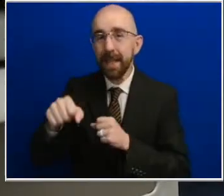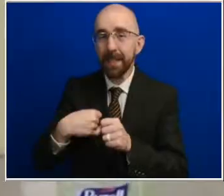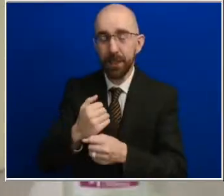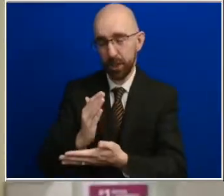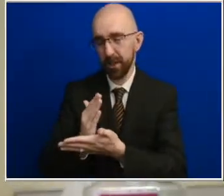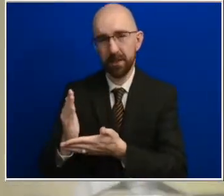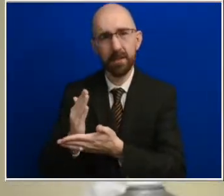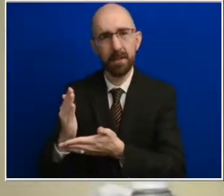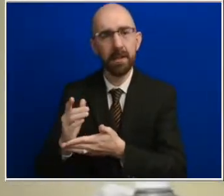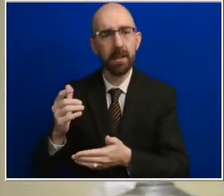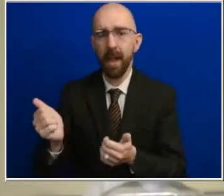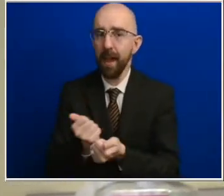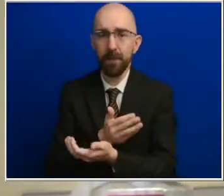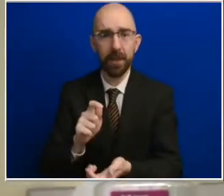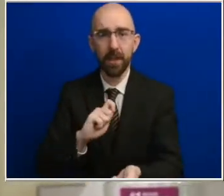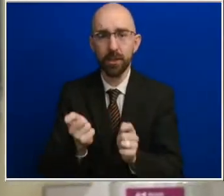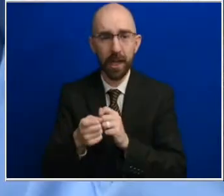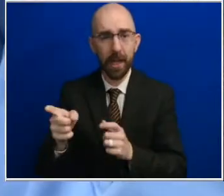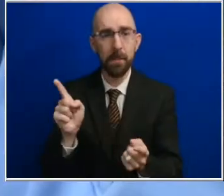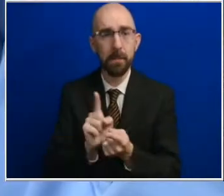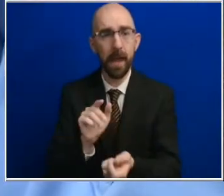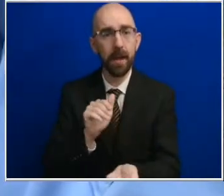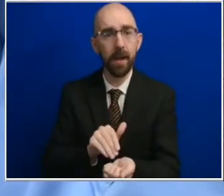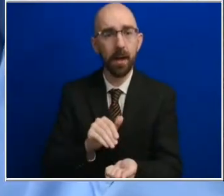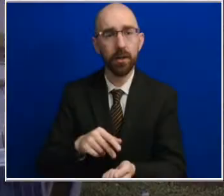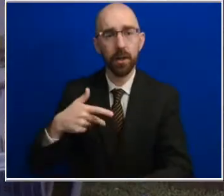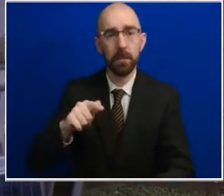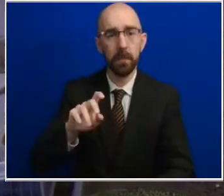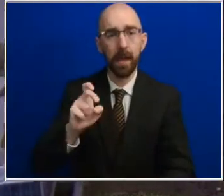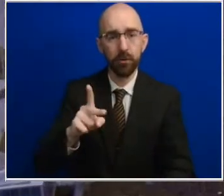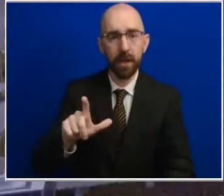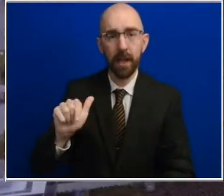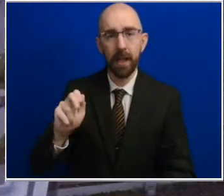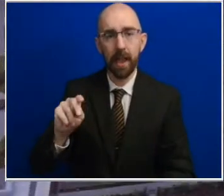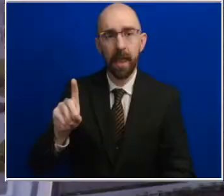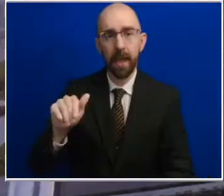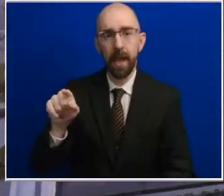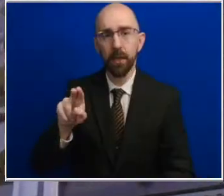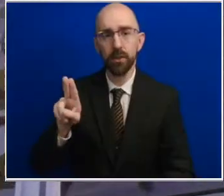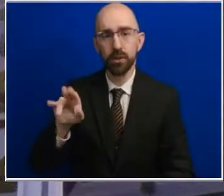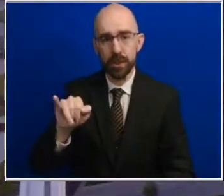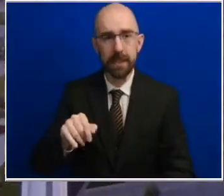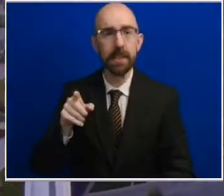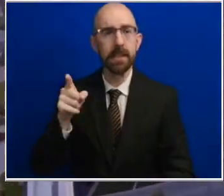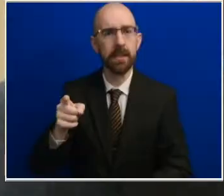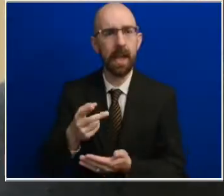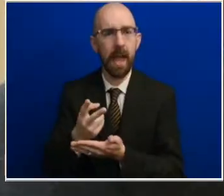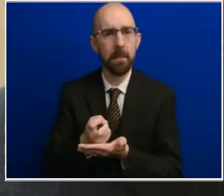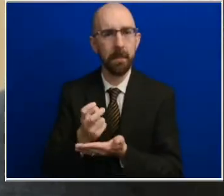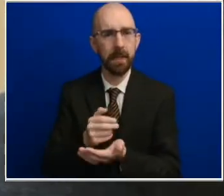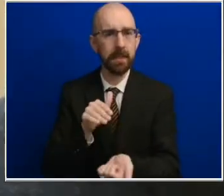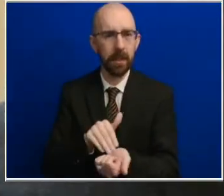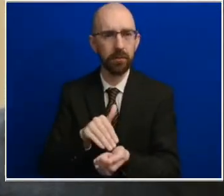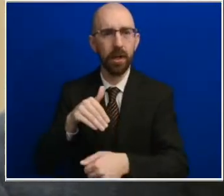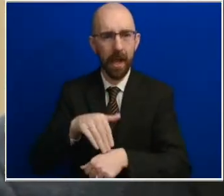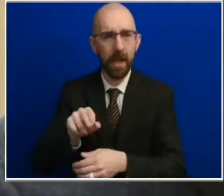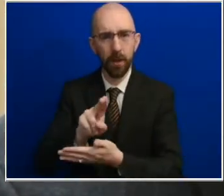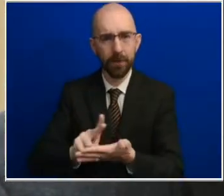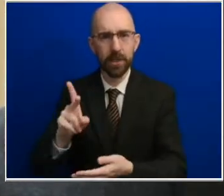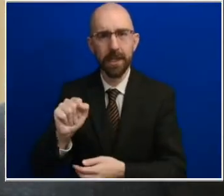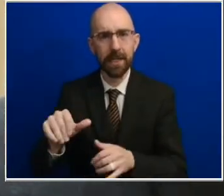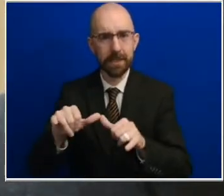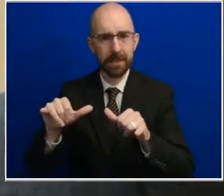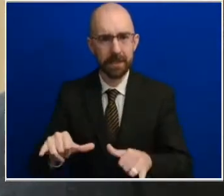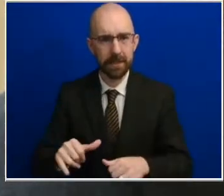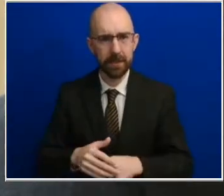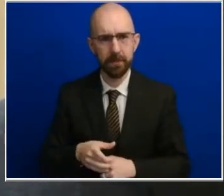he met Dr. Patrick Landazuri, an epileptologist at the University of Kansas Health System. He'd never really been seizure-free, and I think he'd